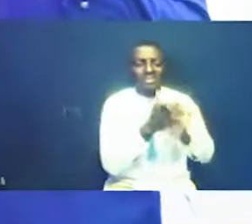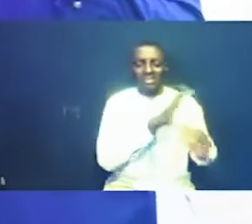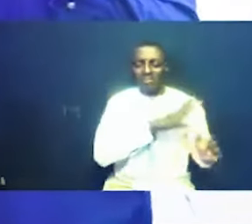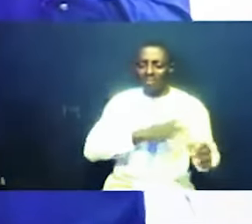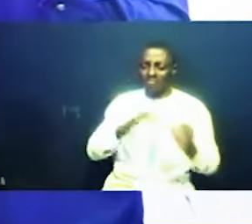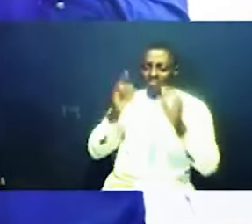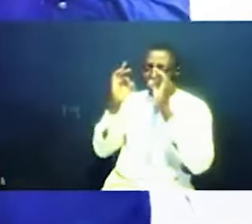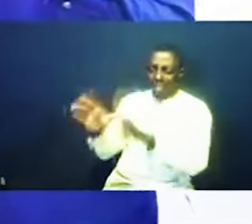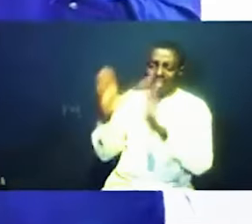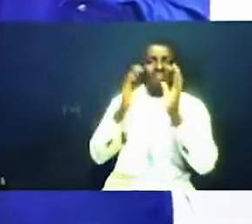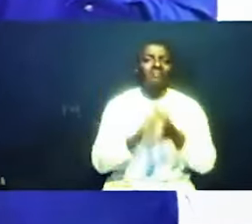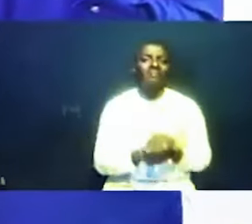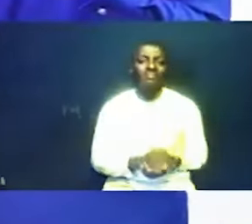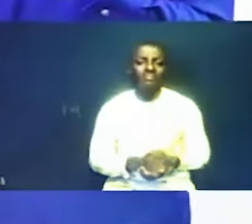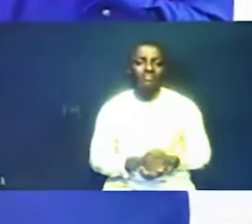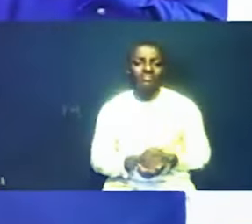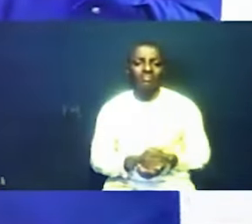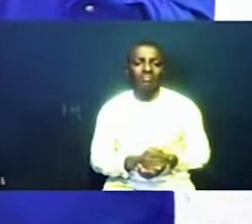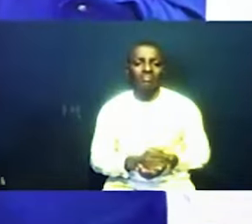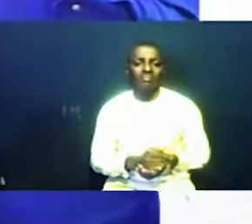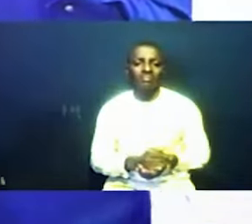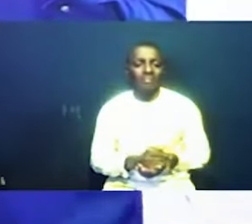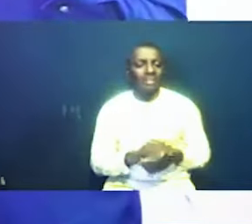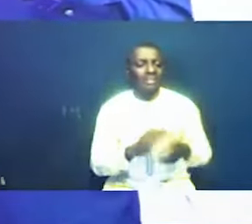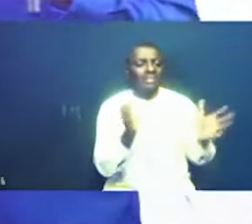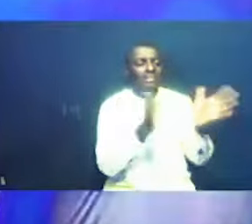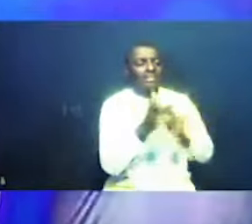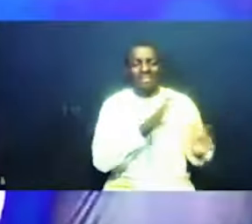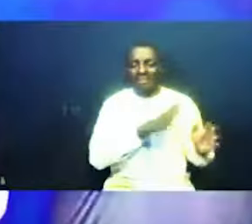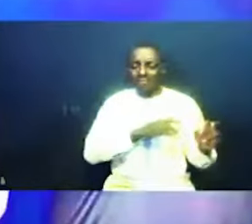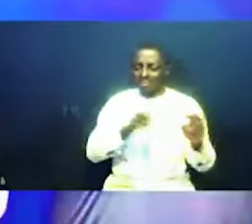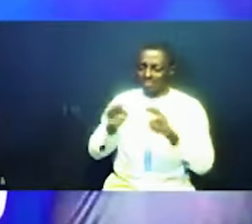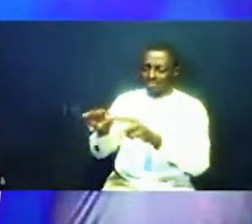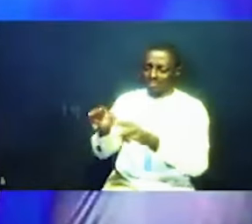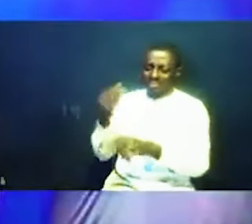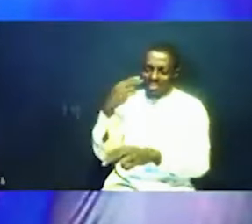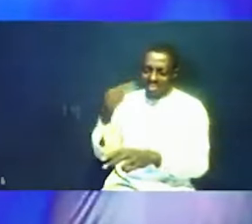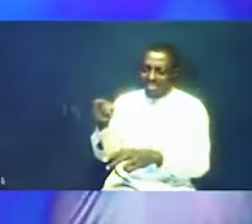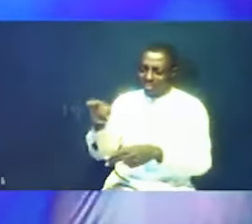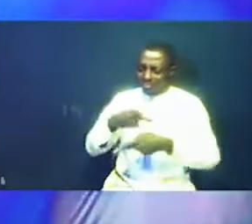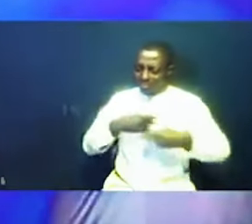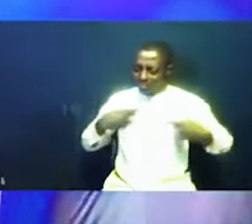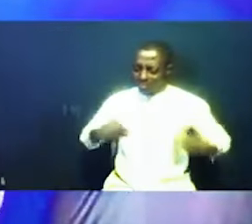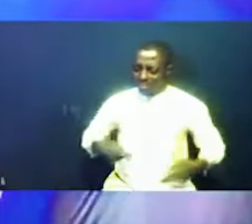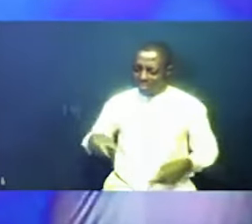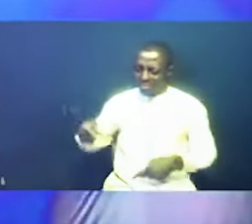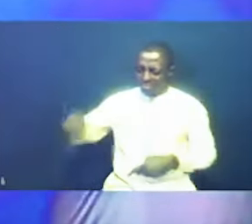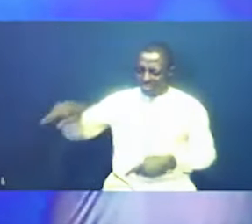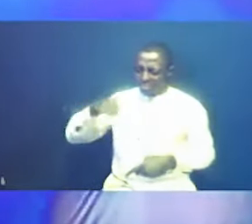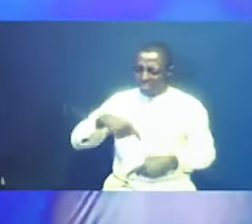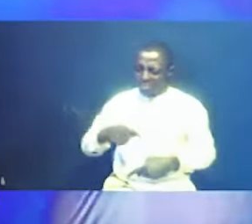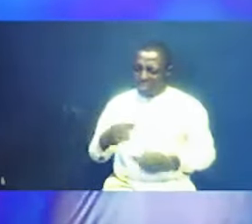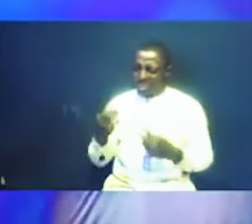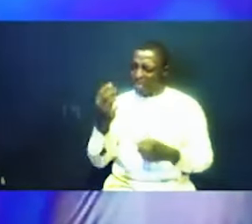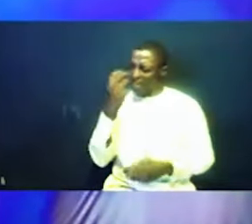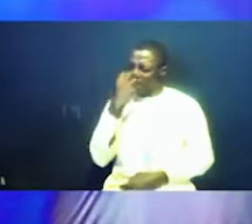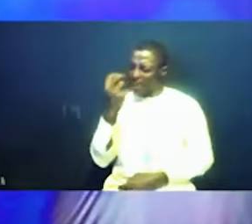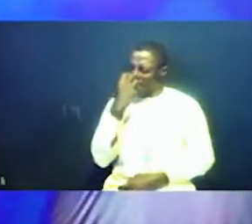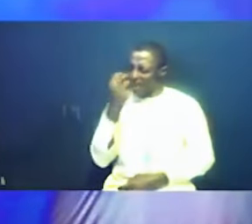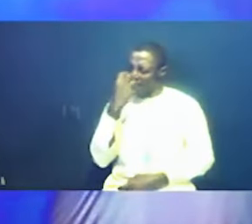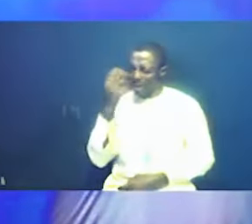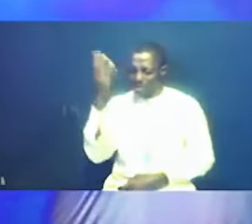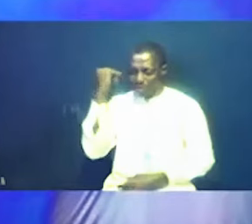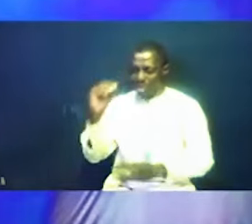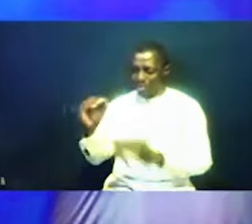yes, to us here. Jesus perceived them as blind people leading them blind, and he has to prevent them from going to